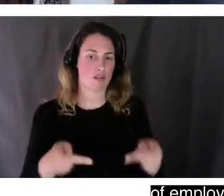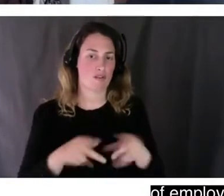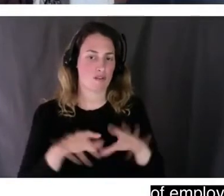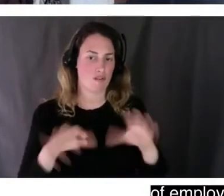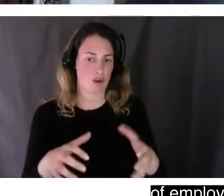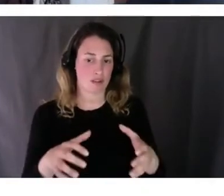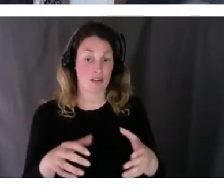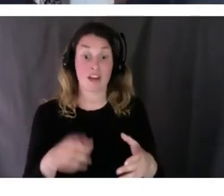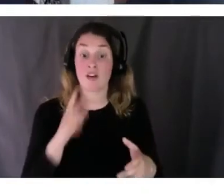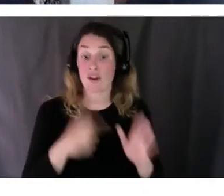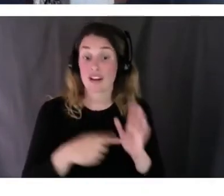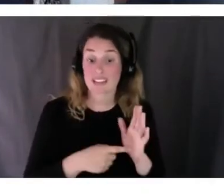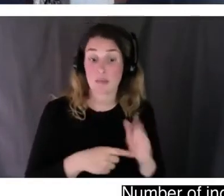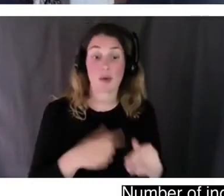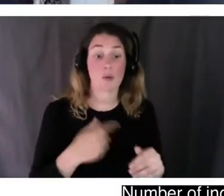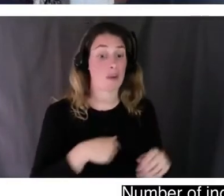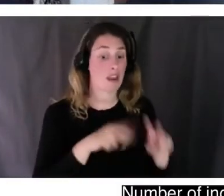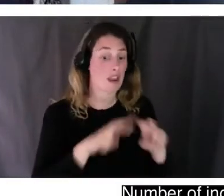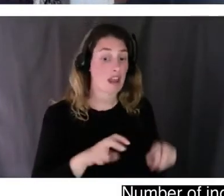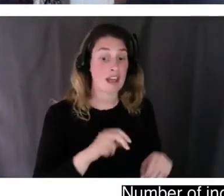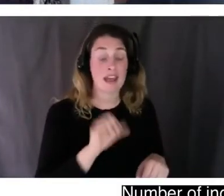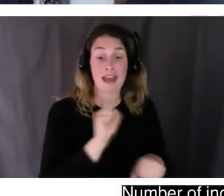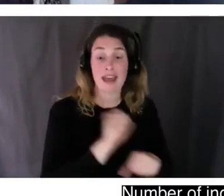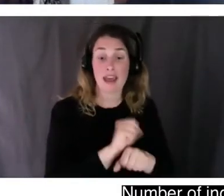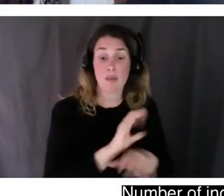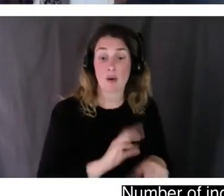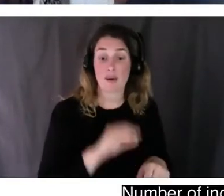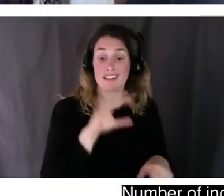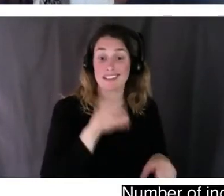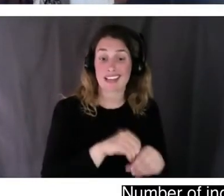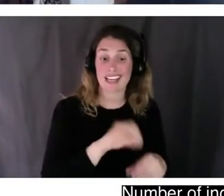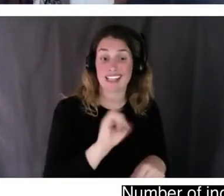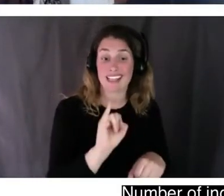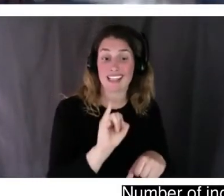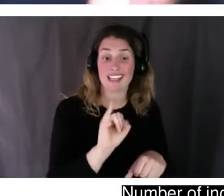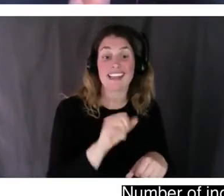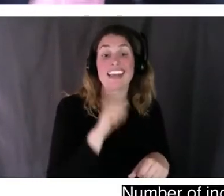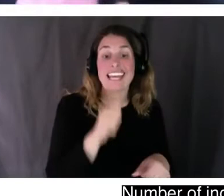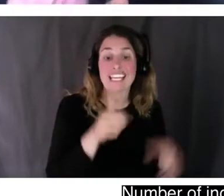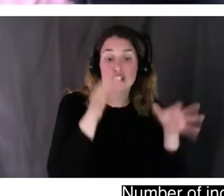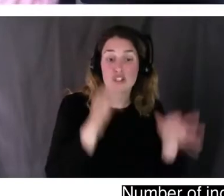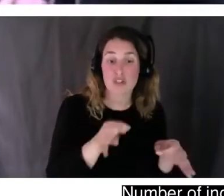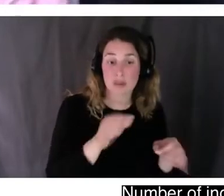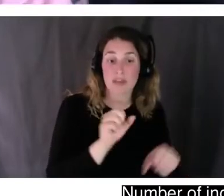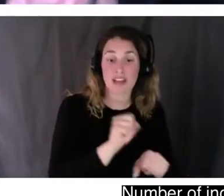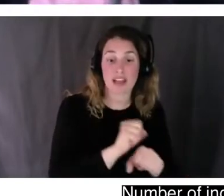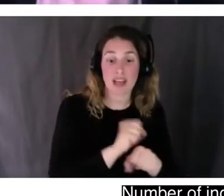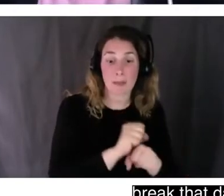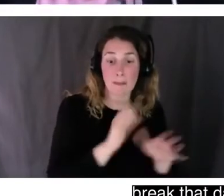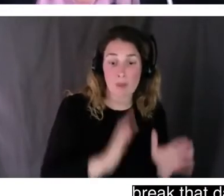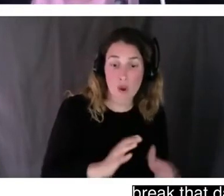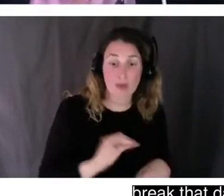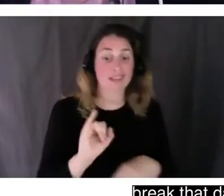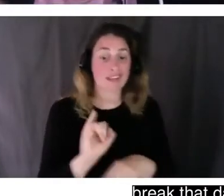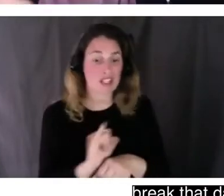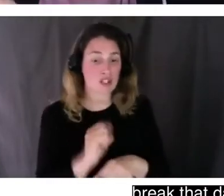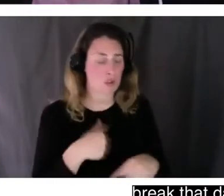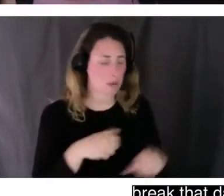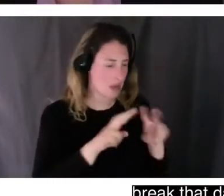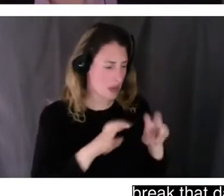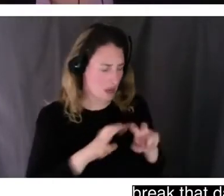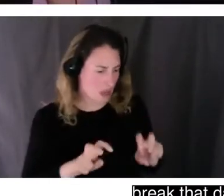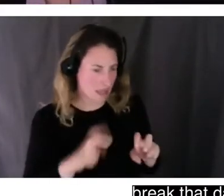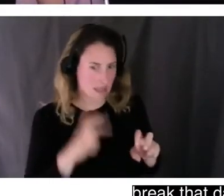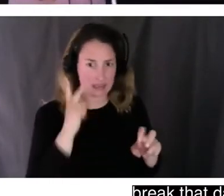term positions, number of indeterminate employees, and we can break that data down